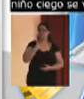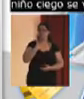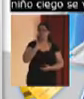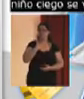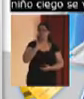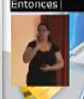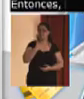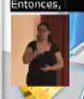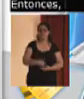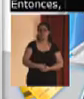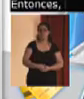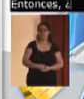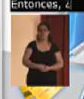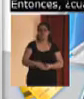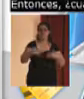excluded.